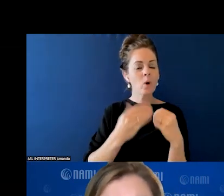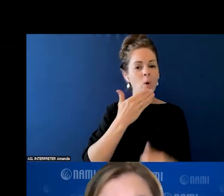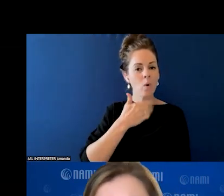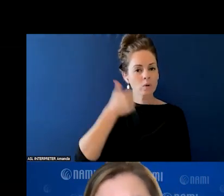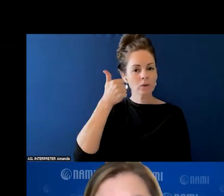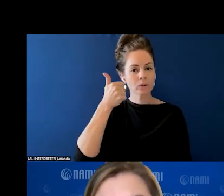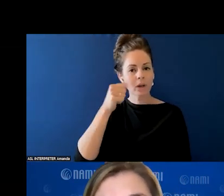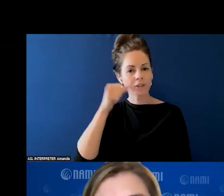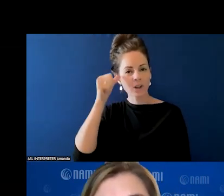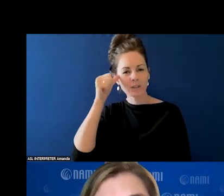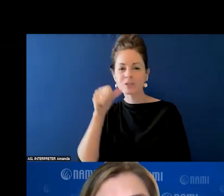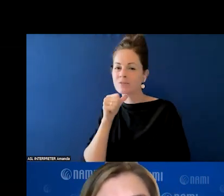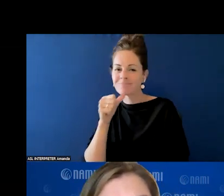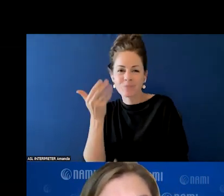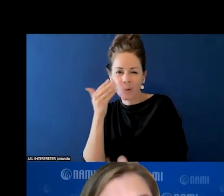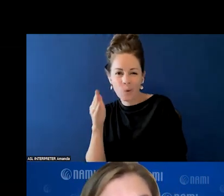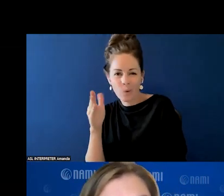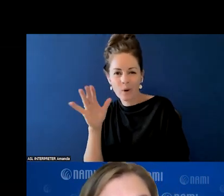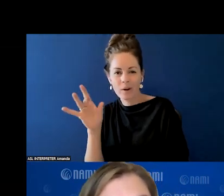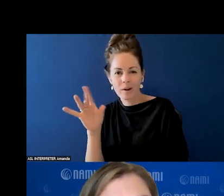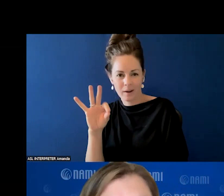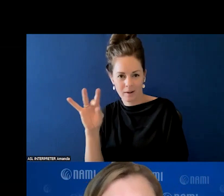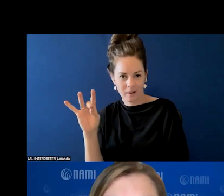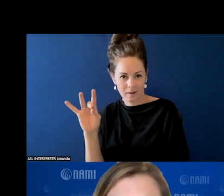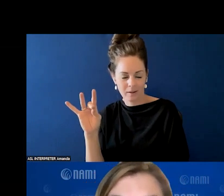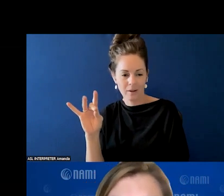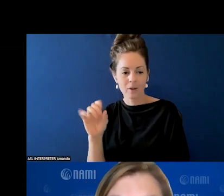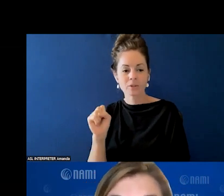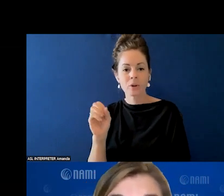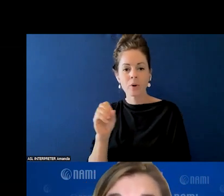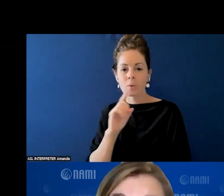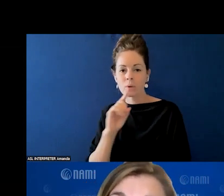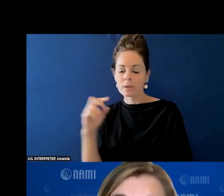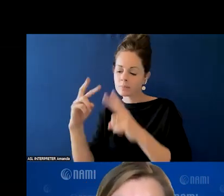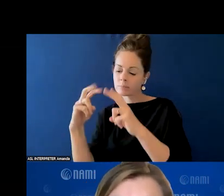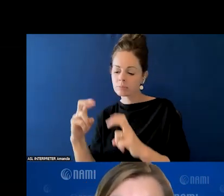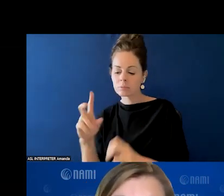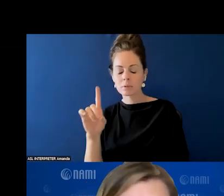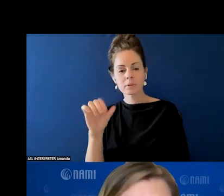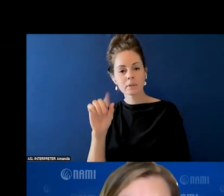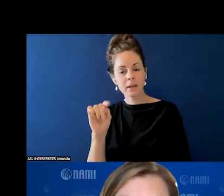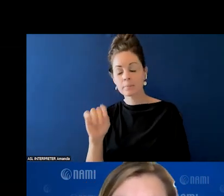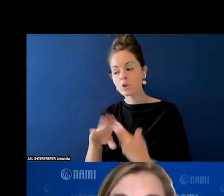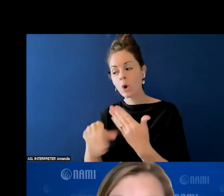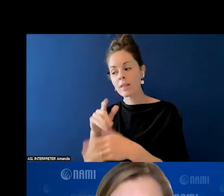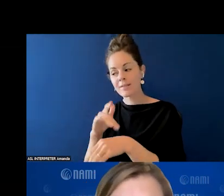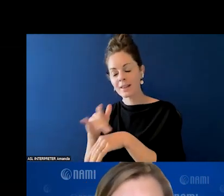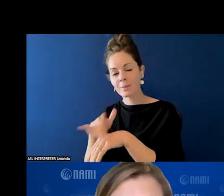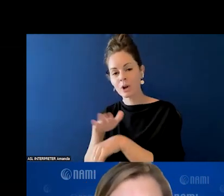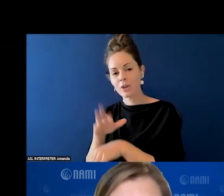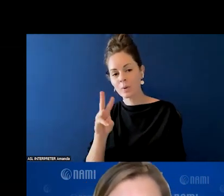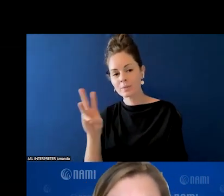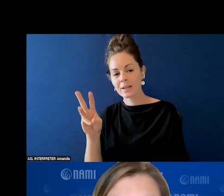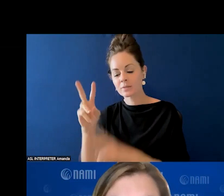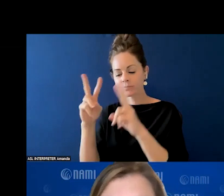less familiarity with 988. So when we dig into some of the data, and this is all available on our website, you can get into a lot of